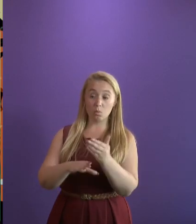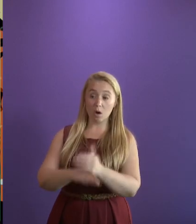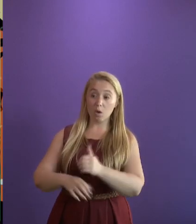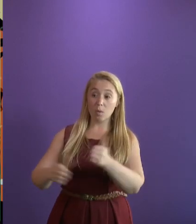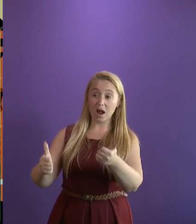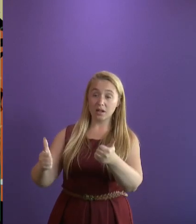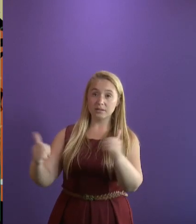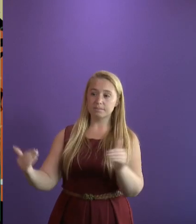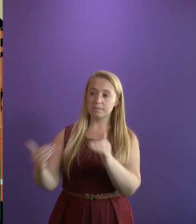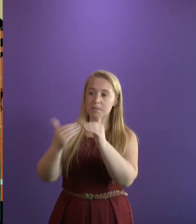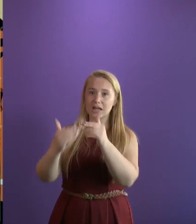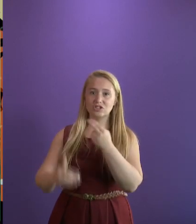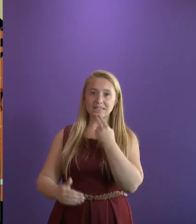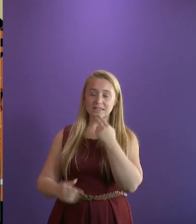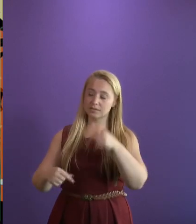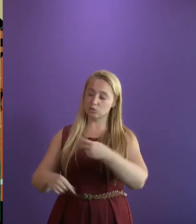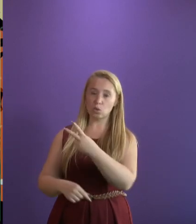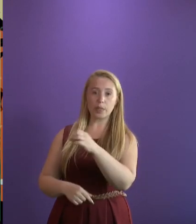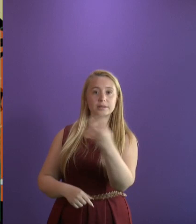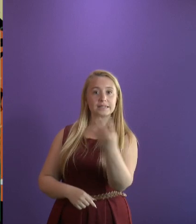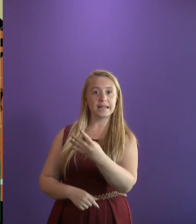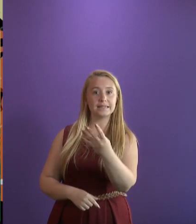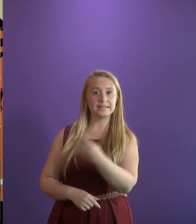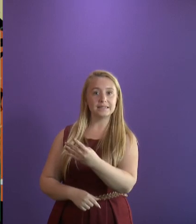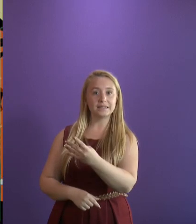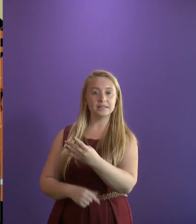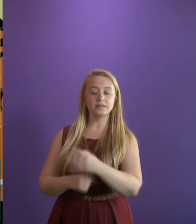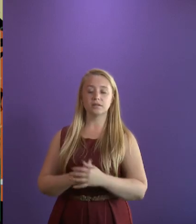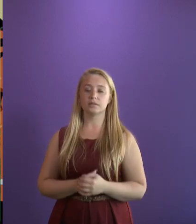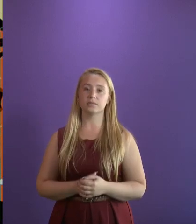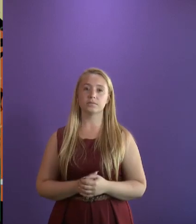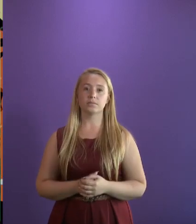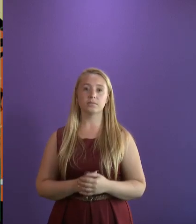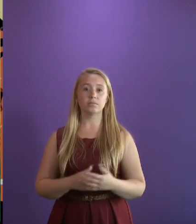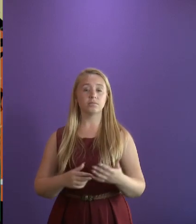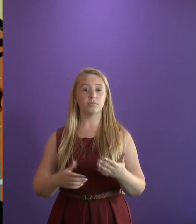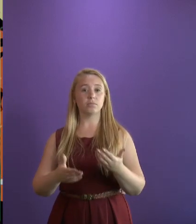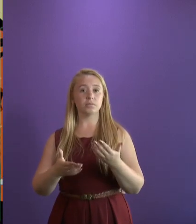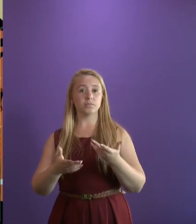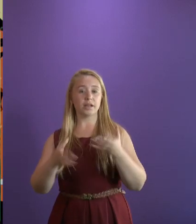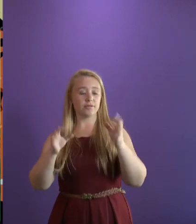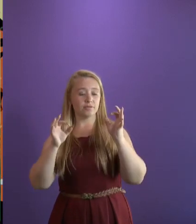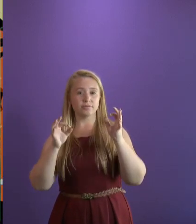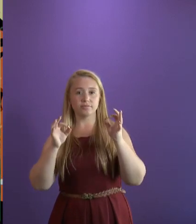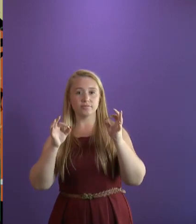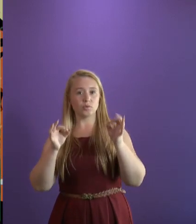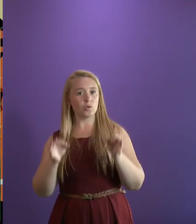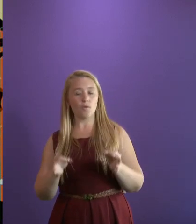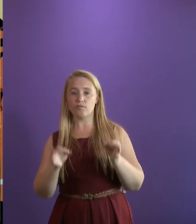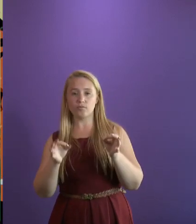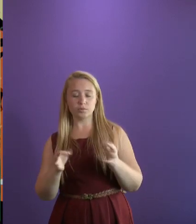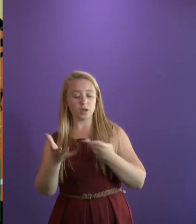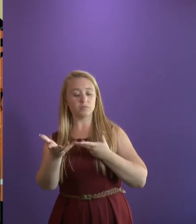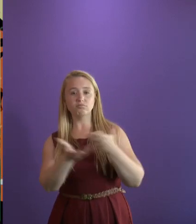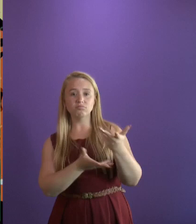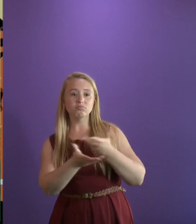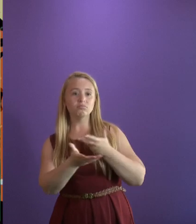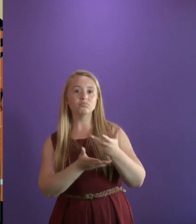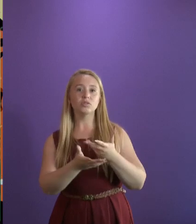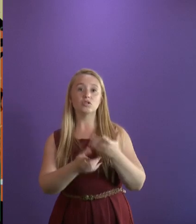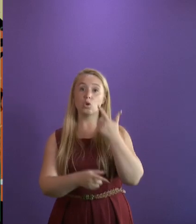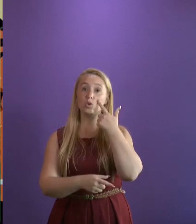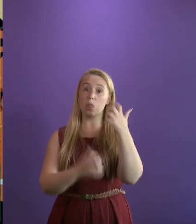in 2019? But informal discussions and just this, the fact that we have, you know, a very switched on Scottish